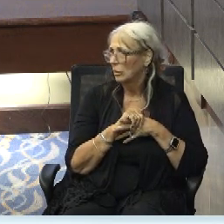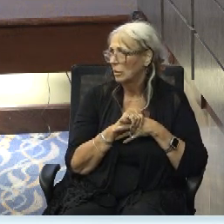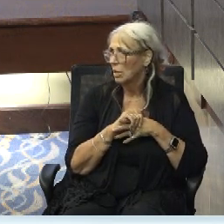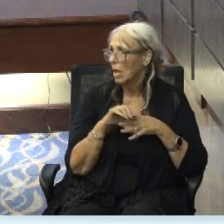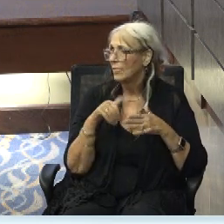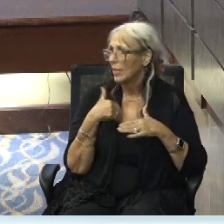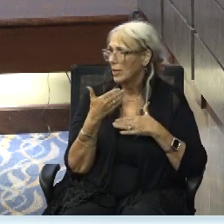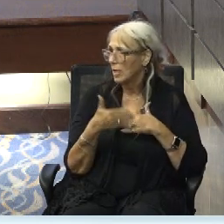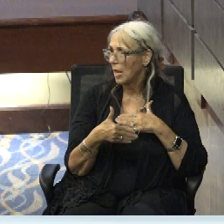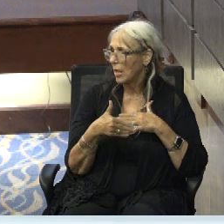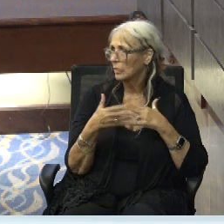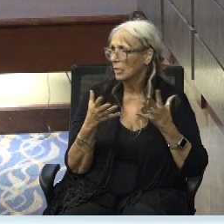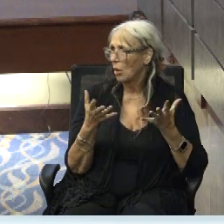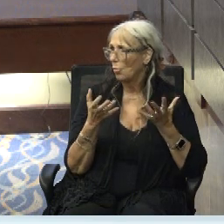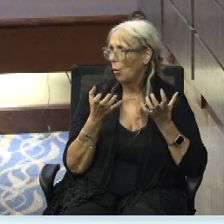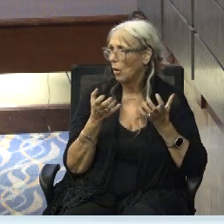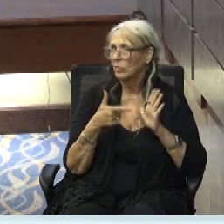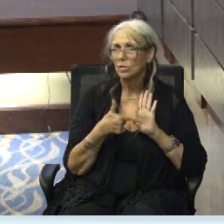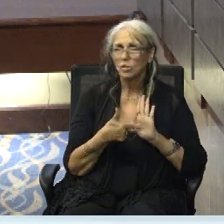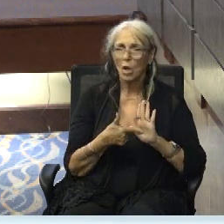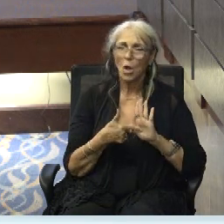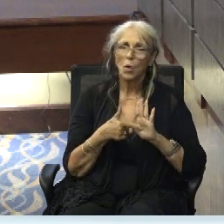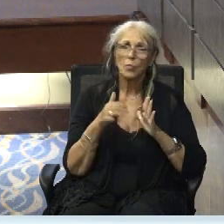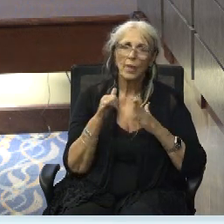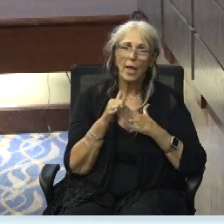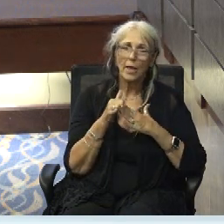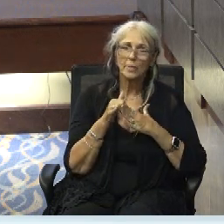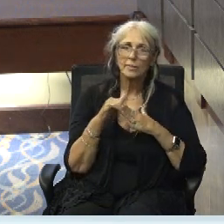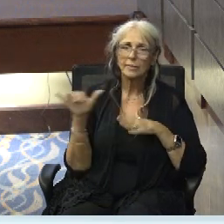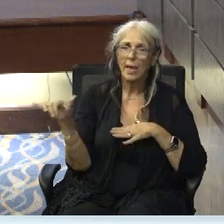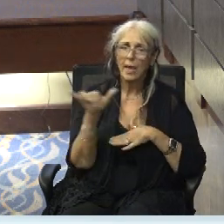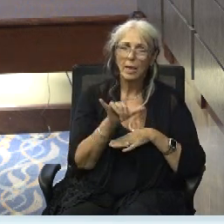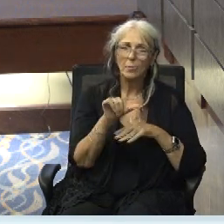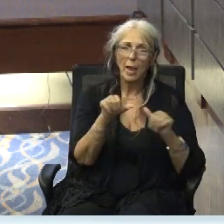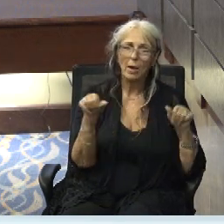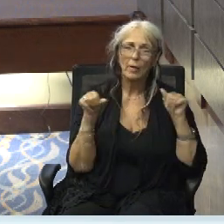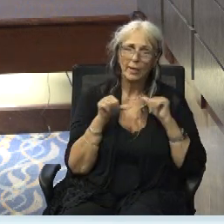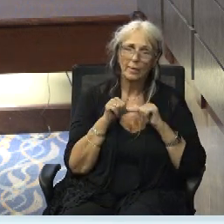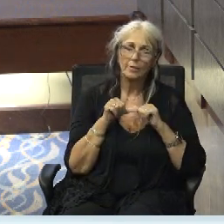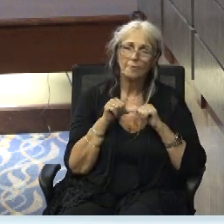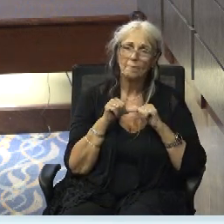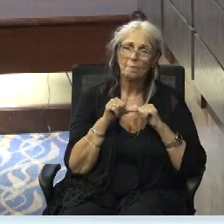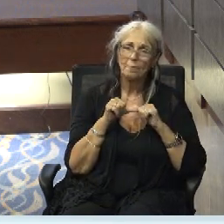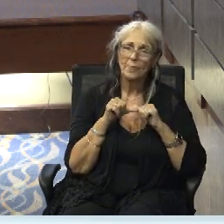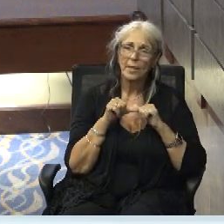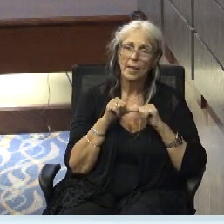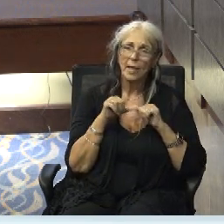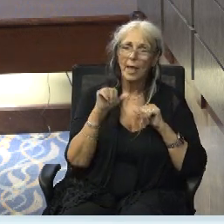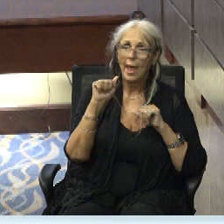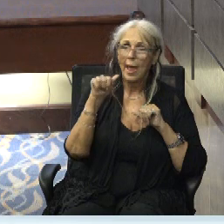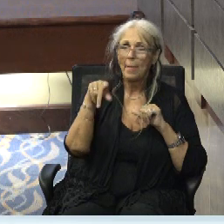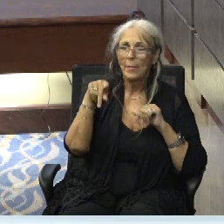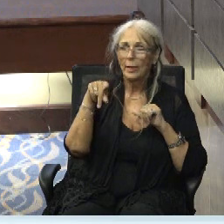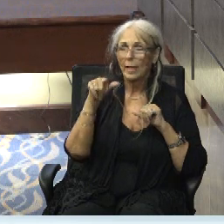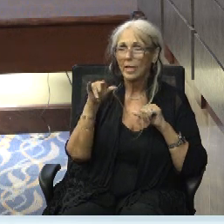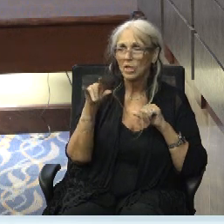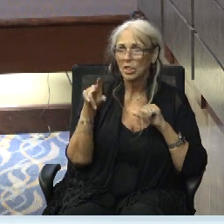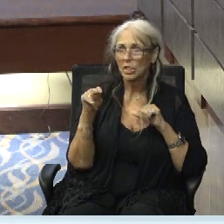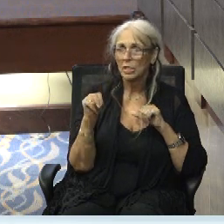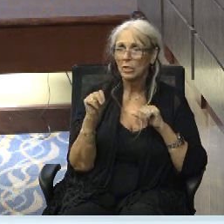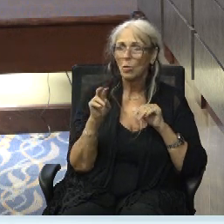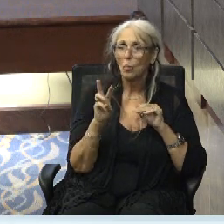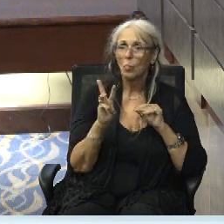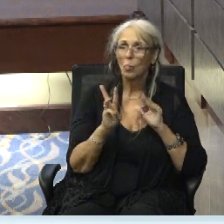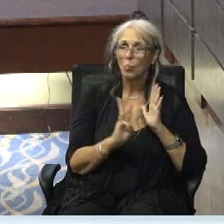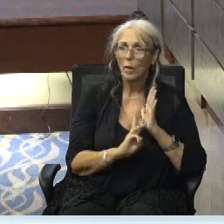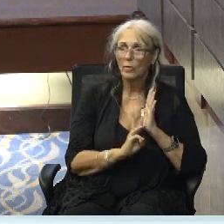The next one that I wanted to highlight is actually in the same area. This is application by Waco